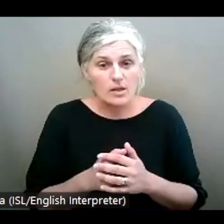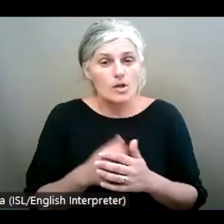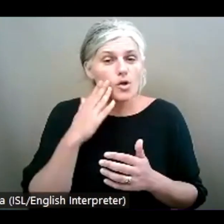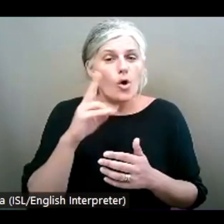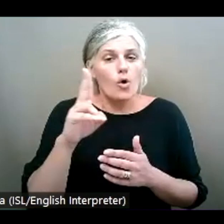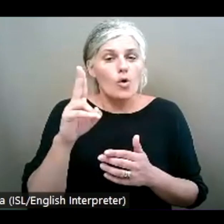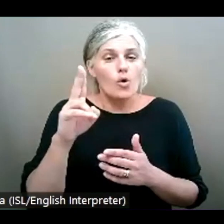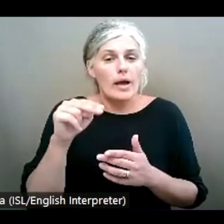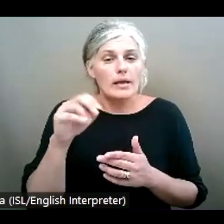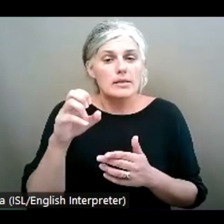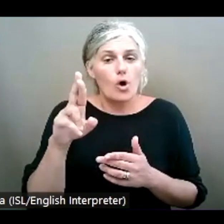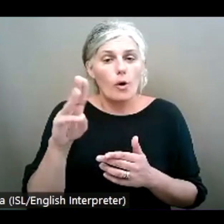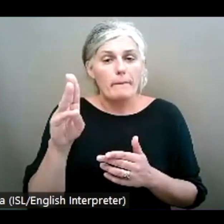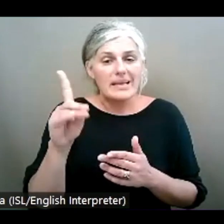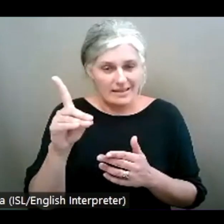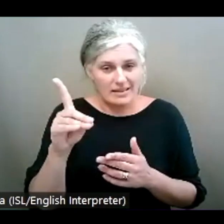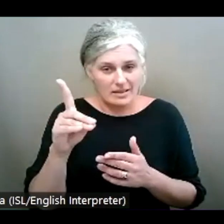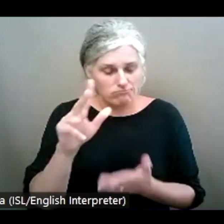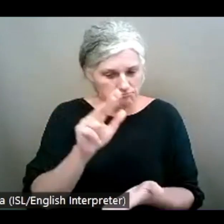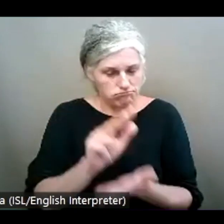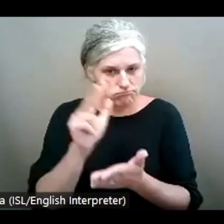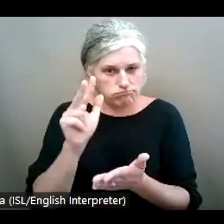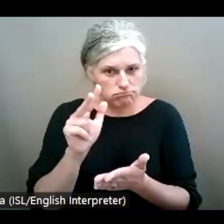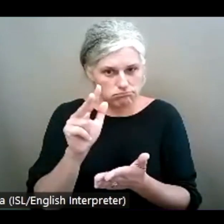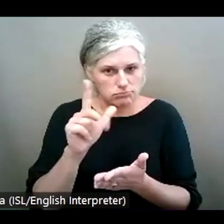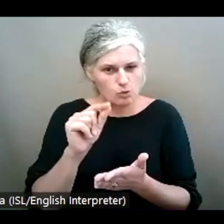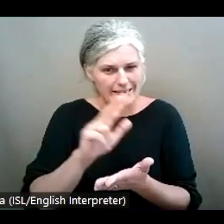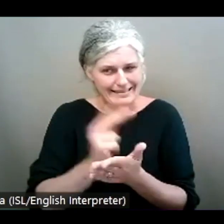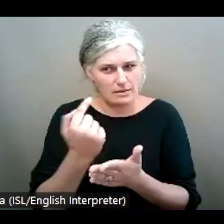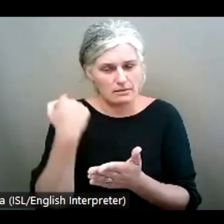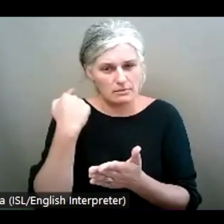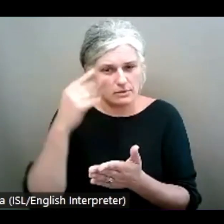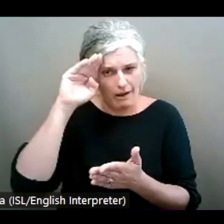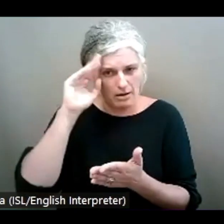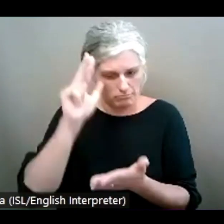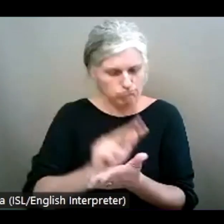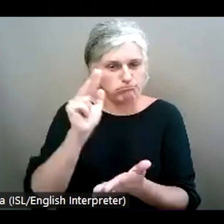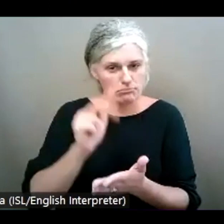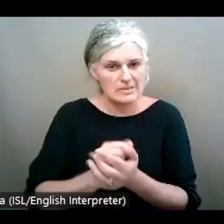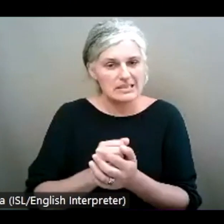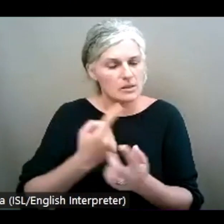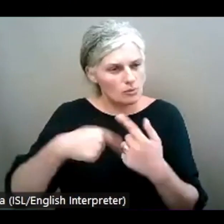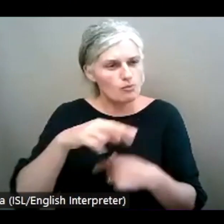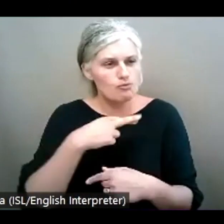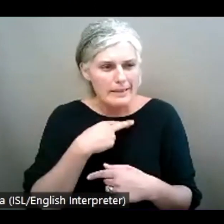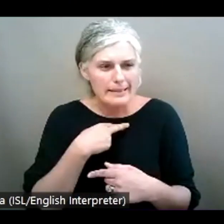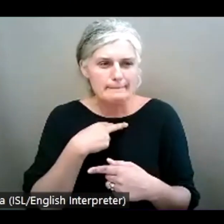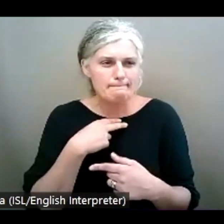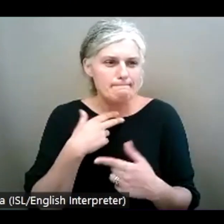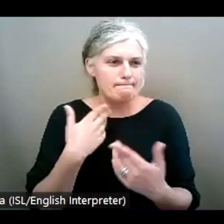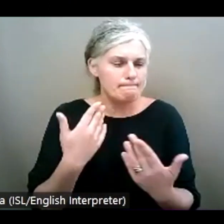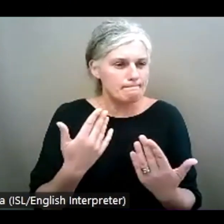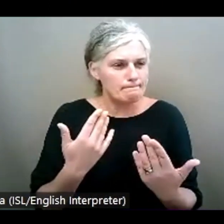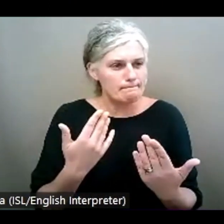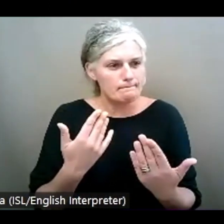UN Convention, which we ratified in 2018, which is really, as I said, it